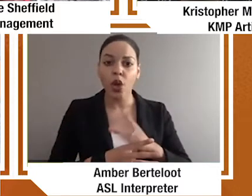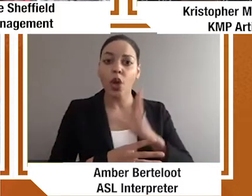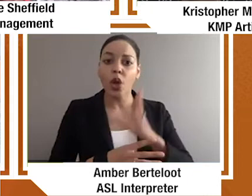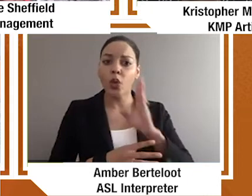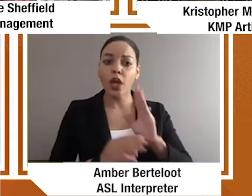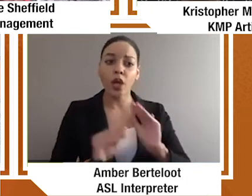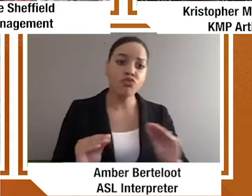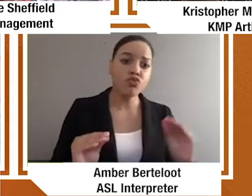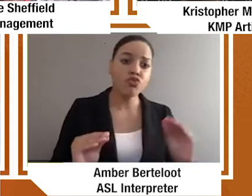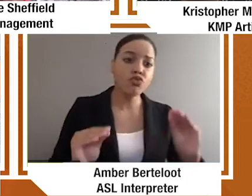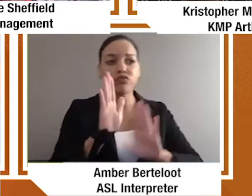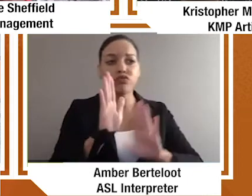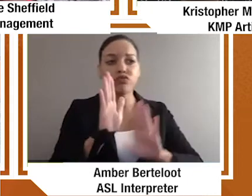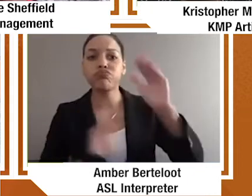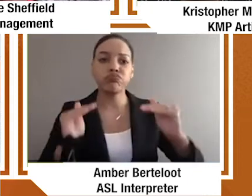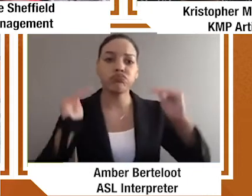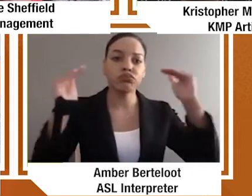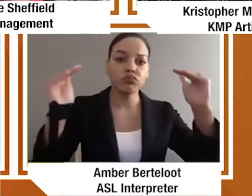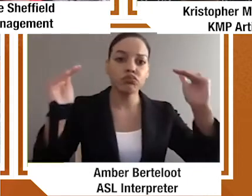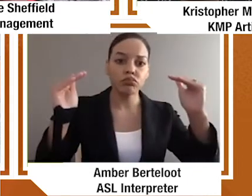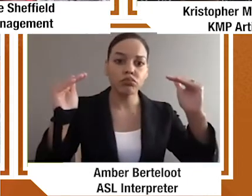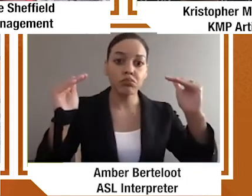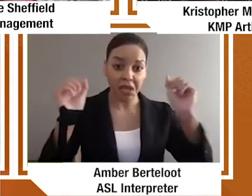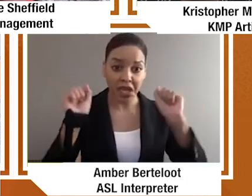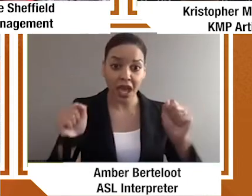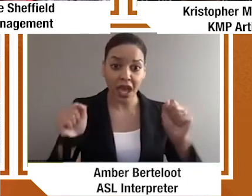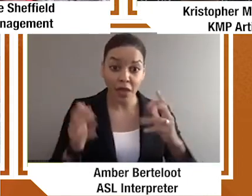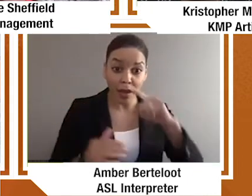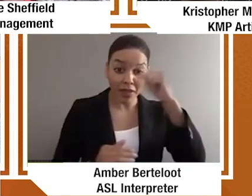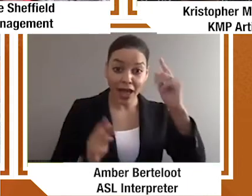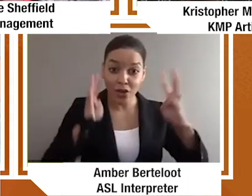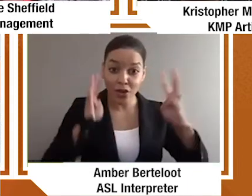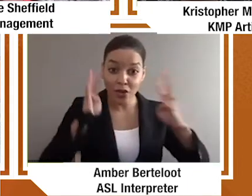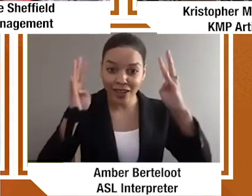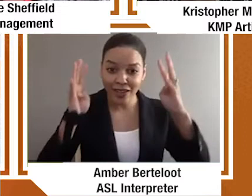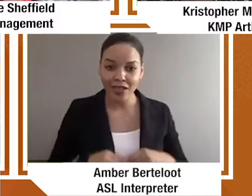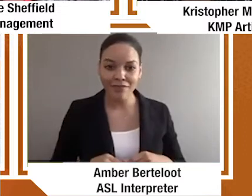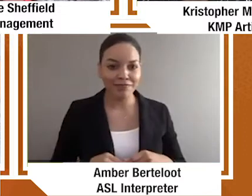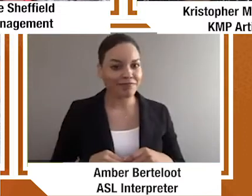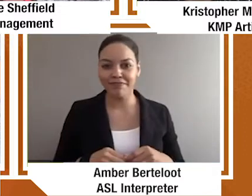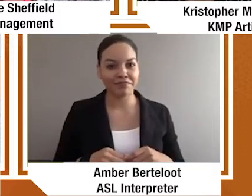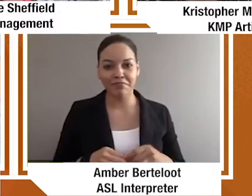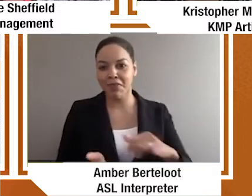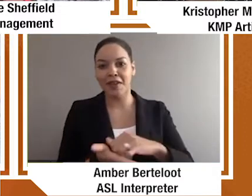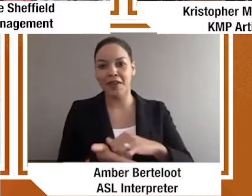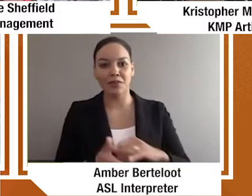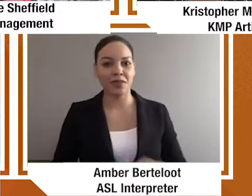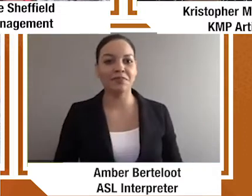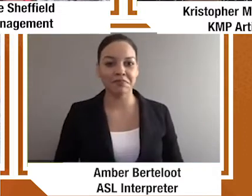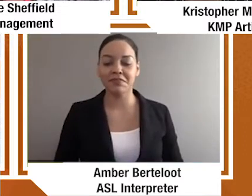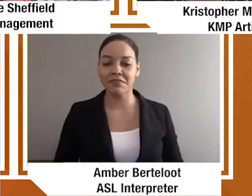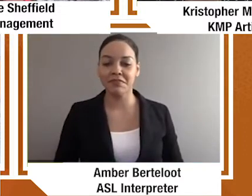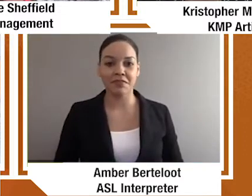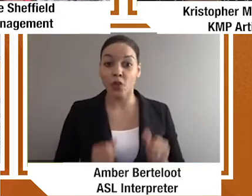creativity, period, period. This world does not move without